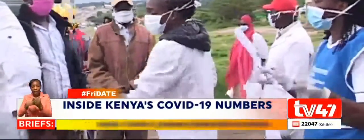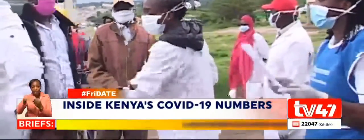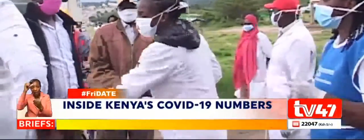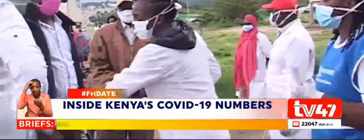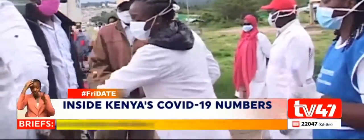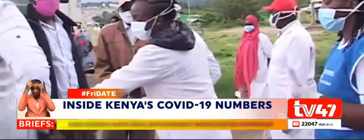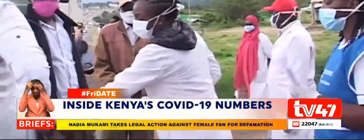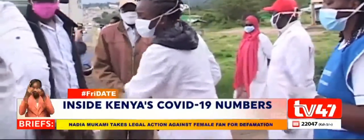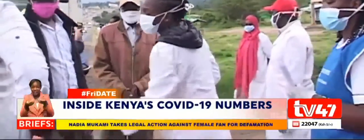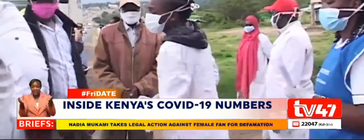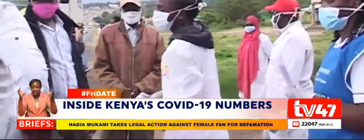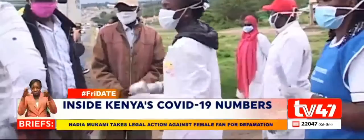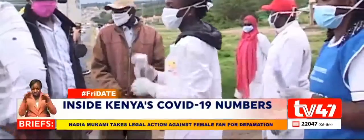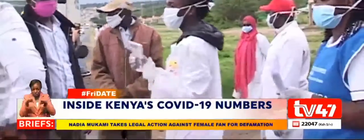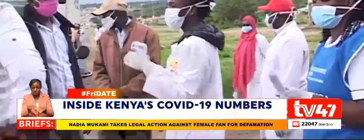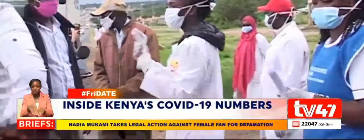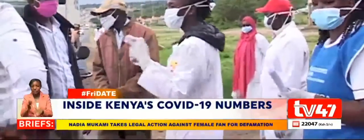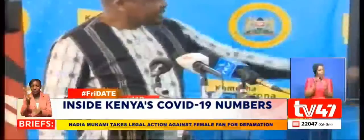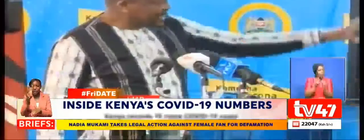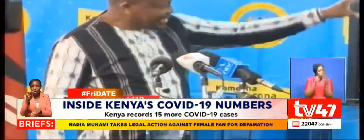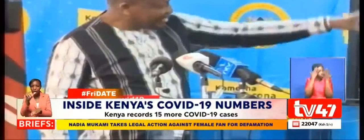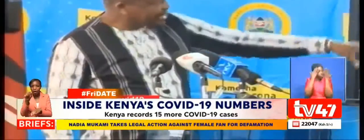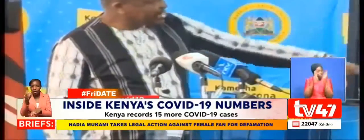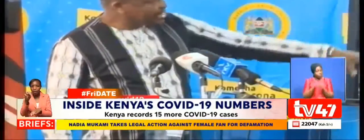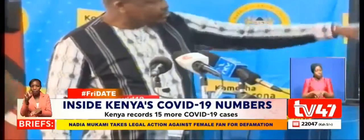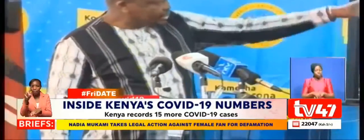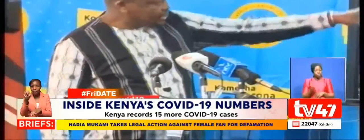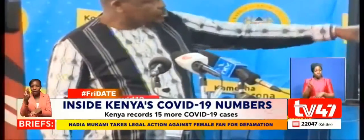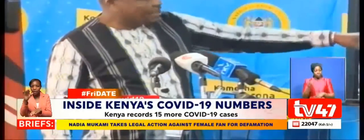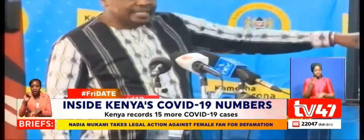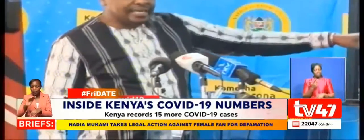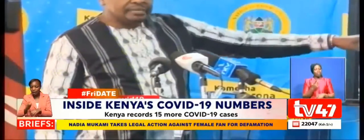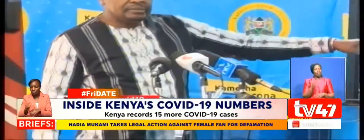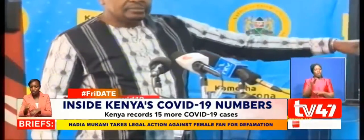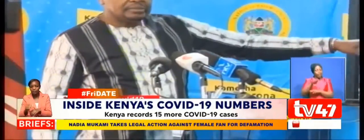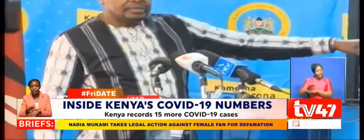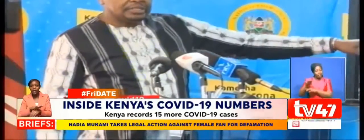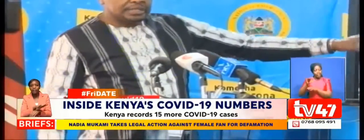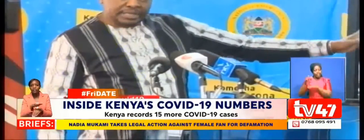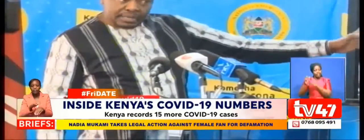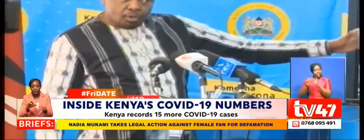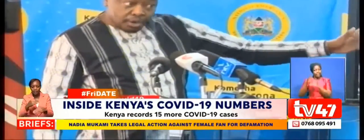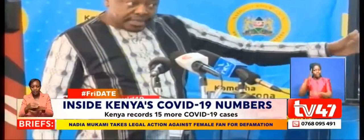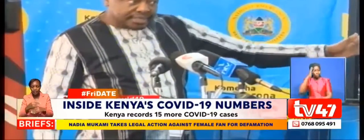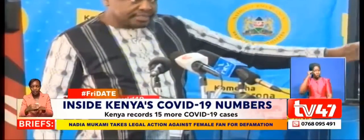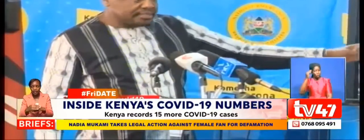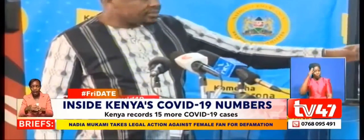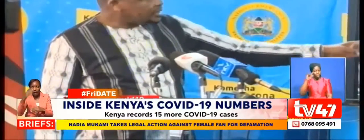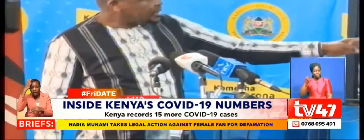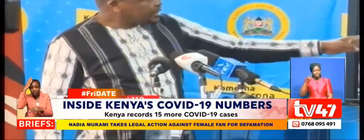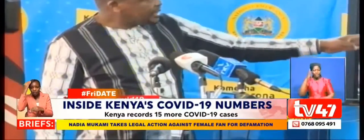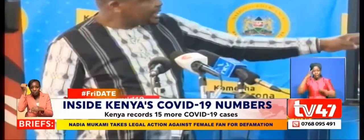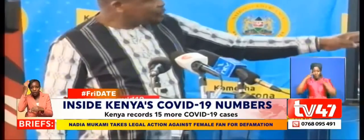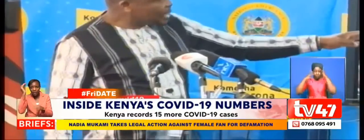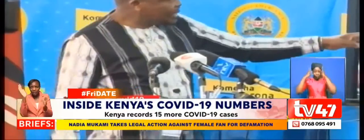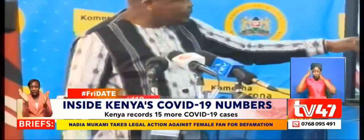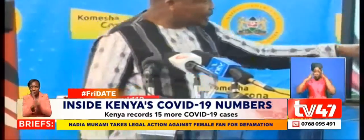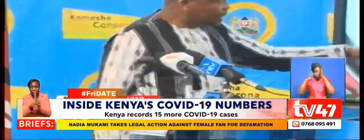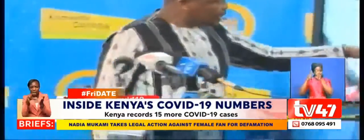to partially lock down Mandera County. The area around Somalia is a worrying case,